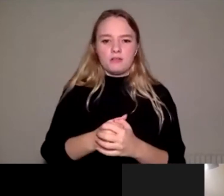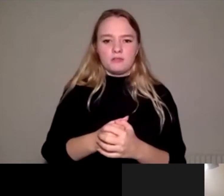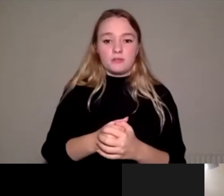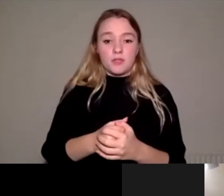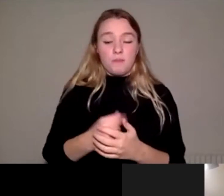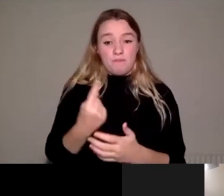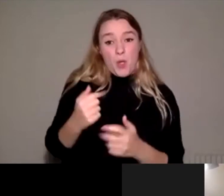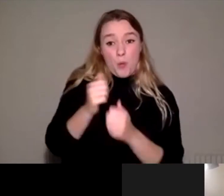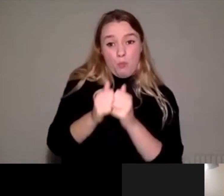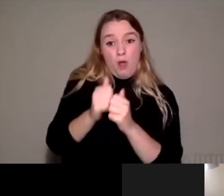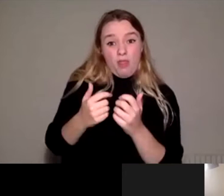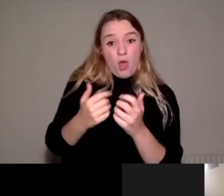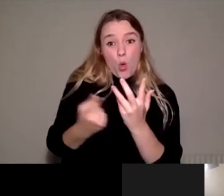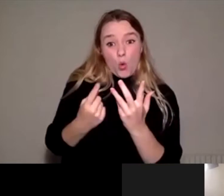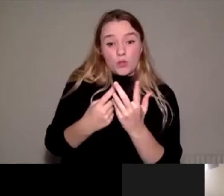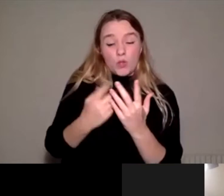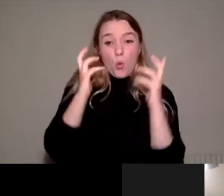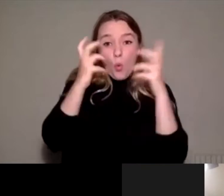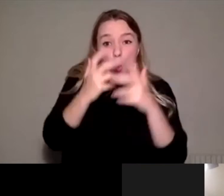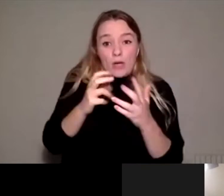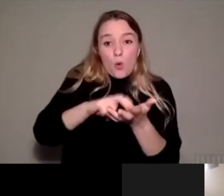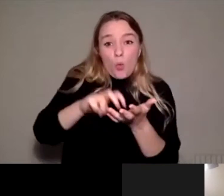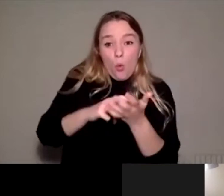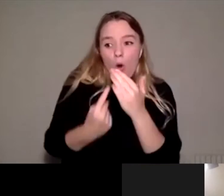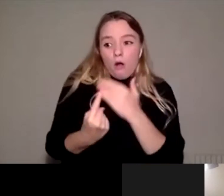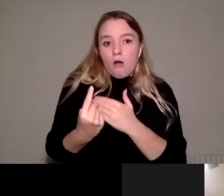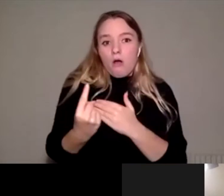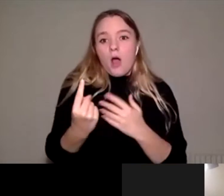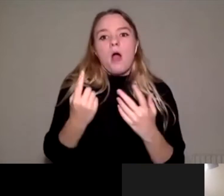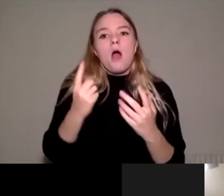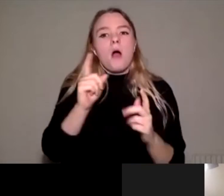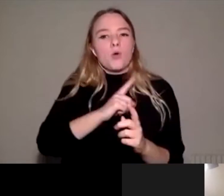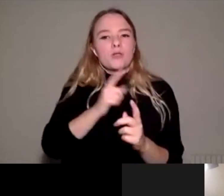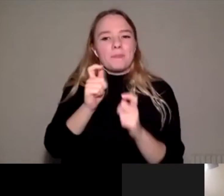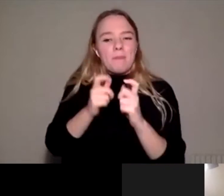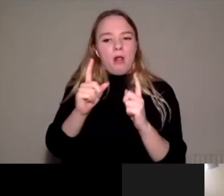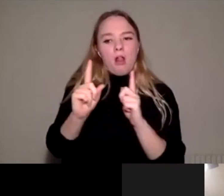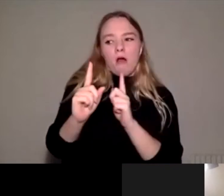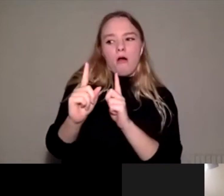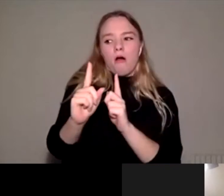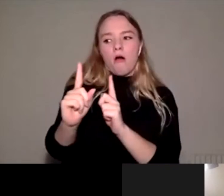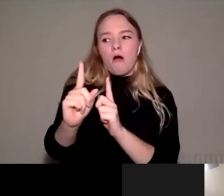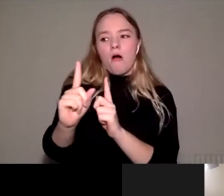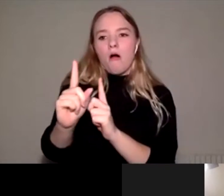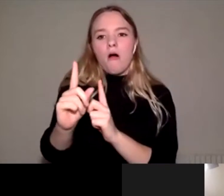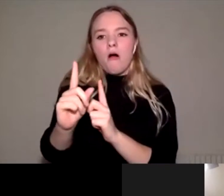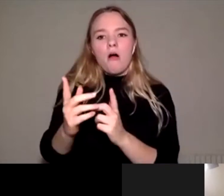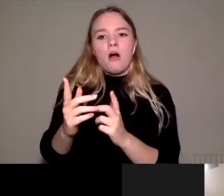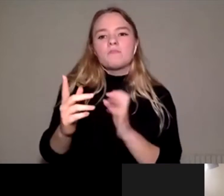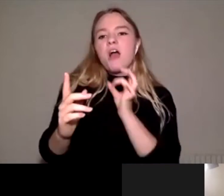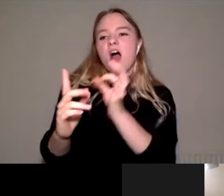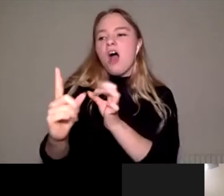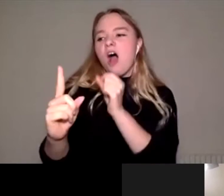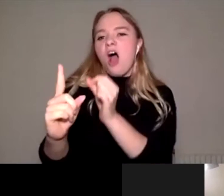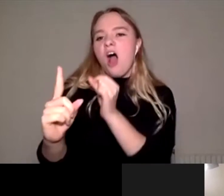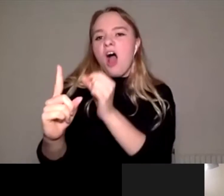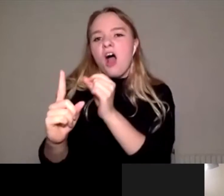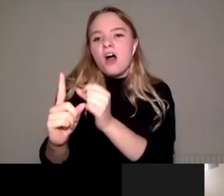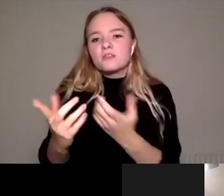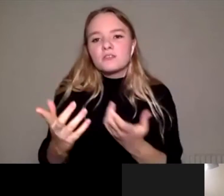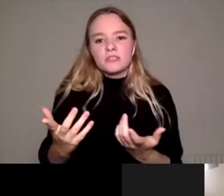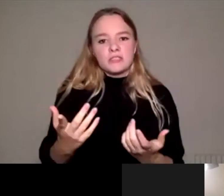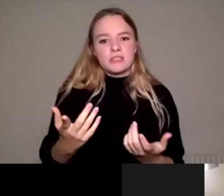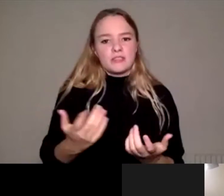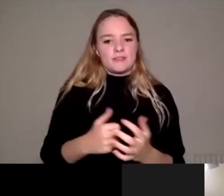walking home alone because he's constantly being followed by people who don't want to believe that we could live in that area.